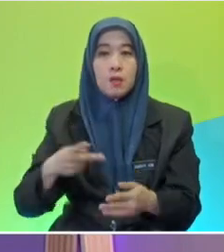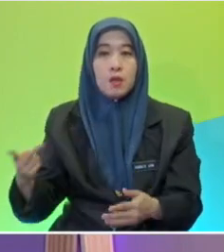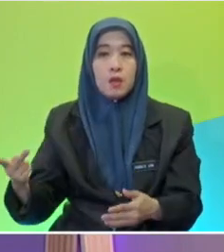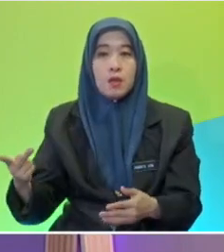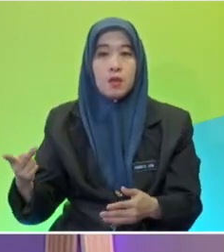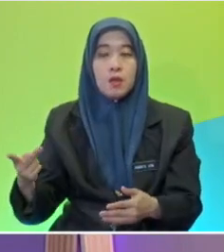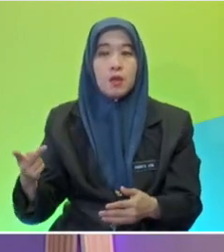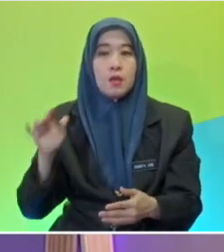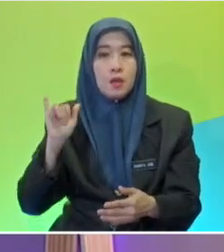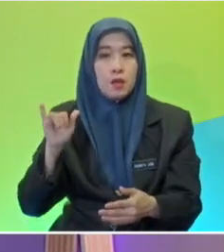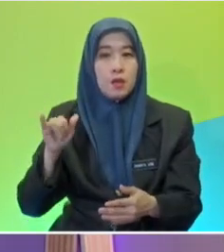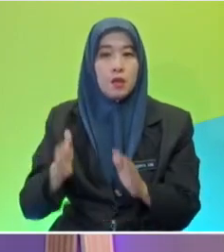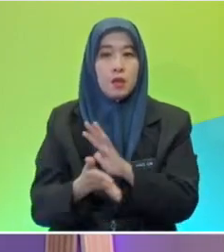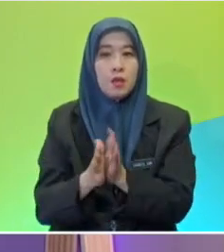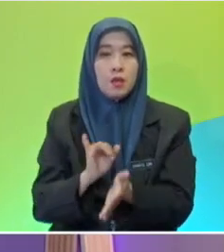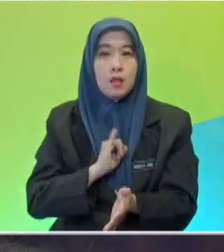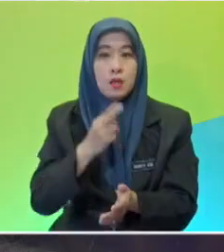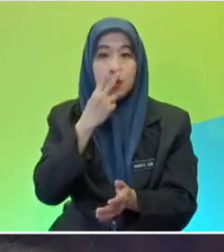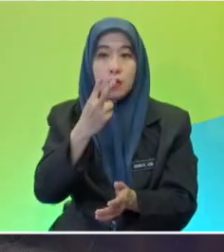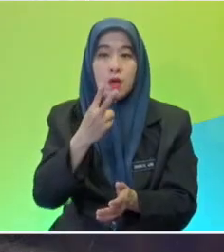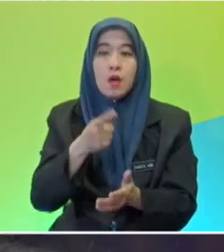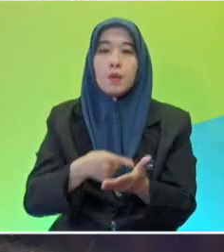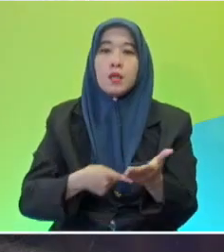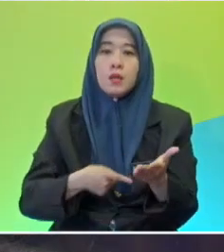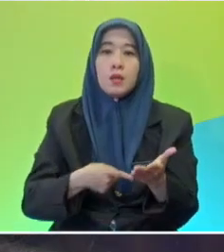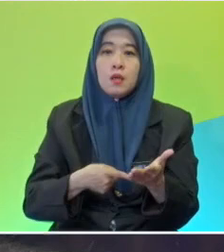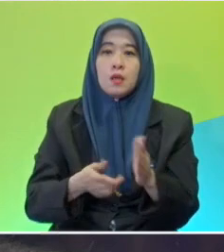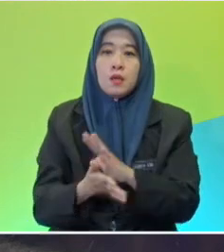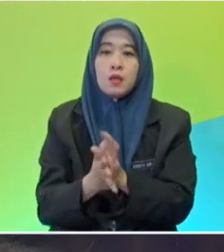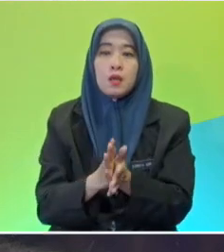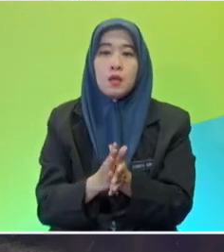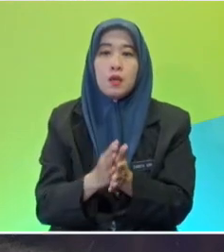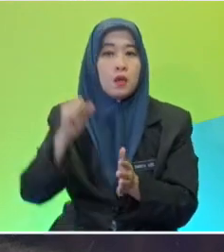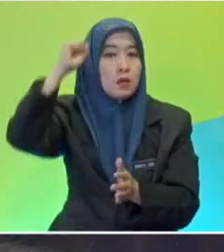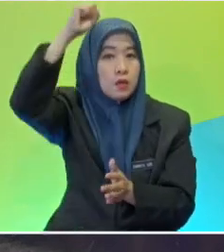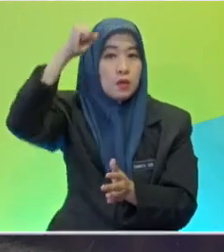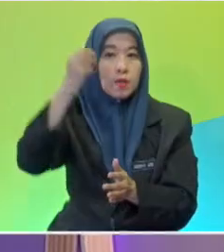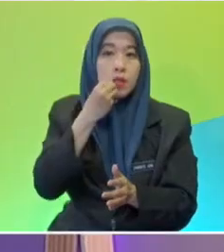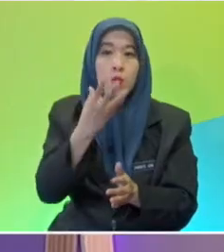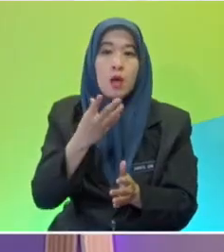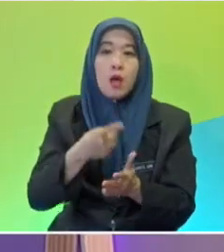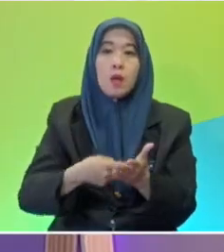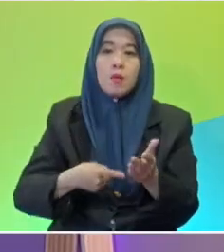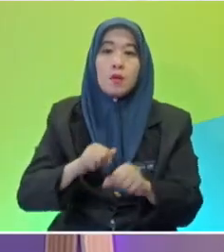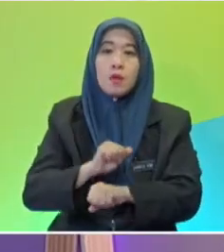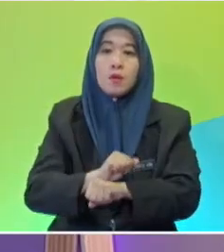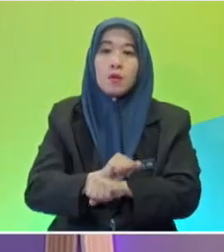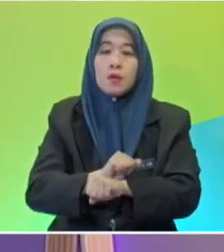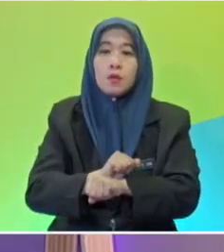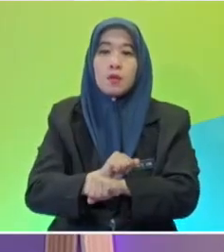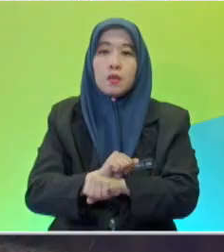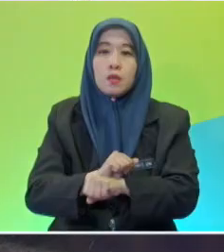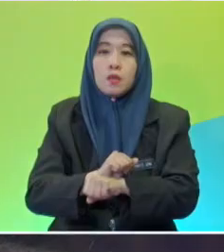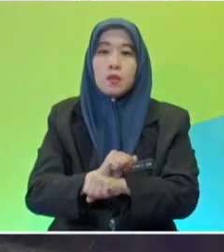Yes. So I want to check on you. Okay. All right. Okay, can you, Sean, tell me what are the basic needs for the seed to